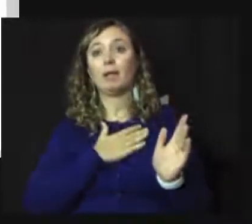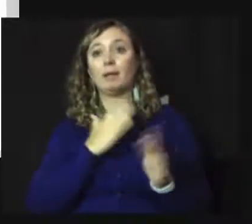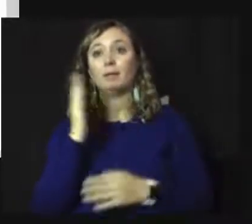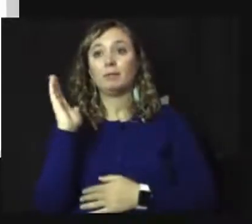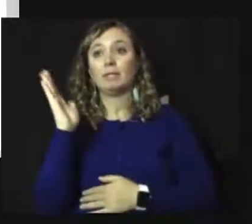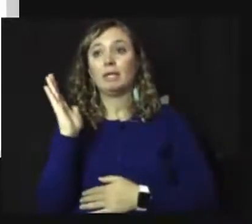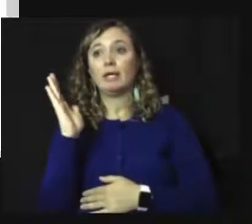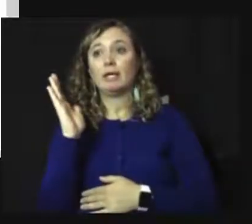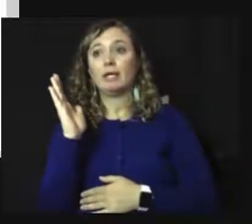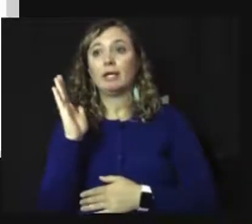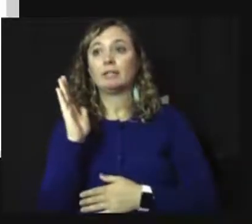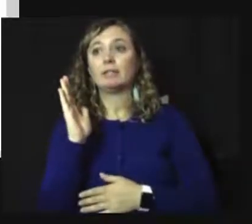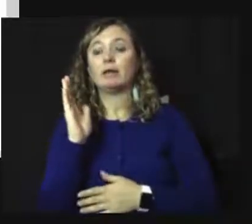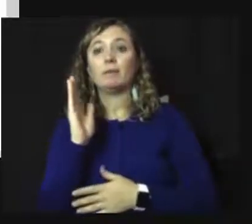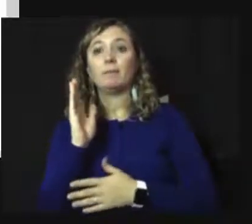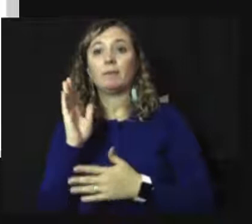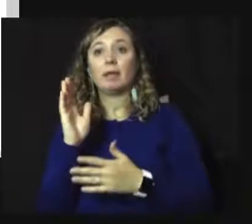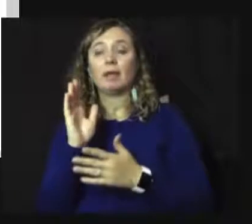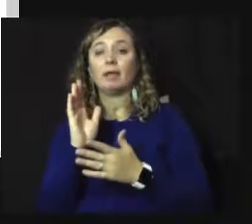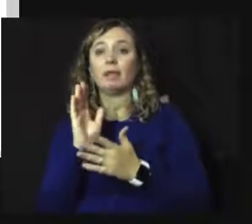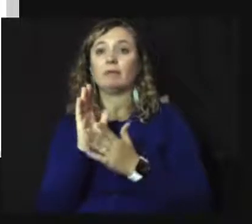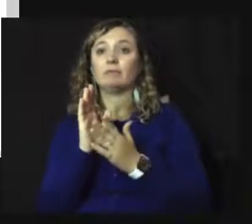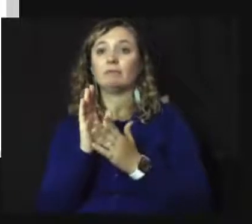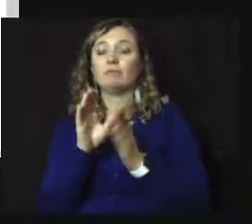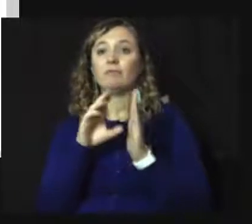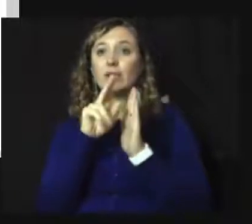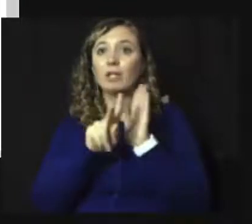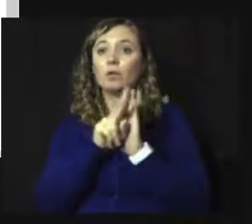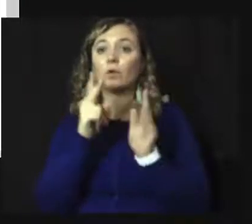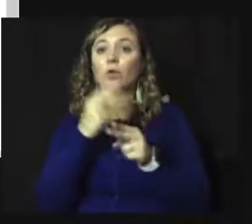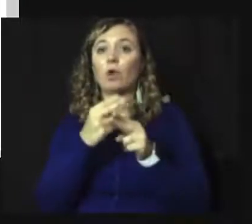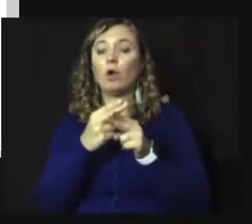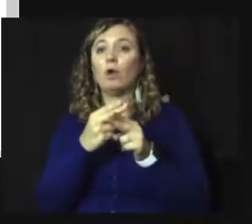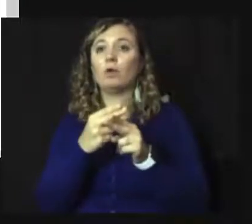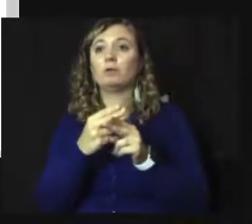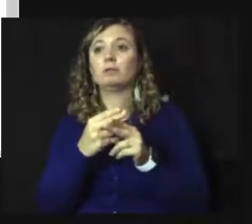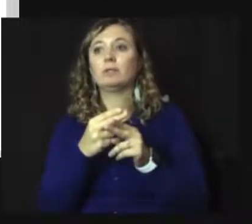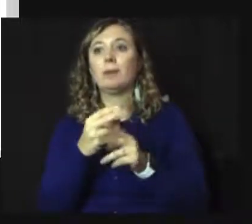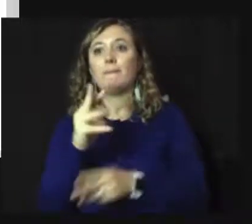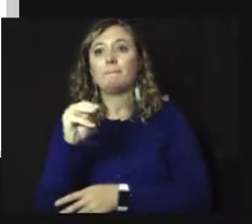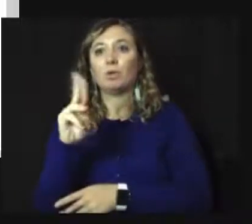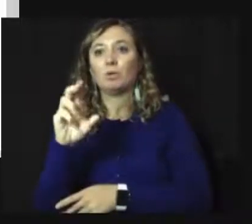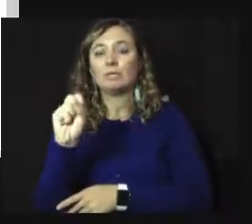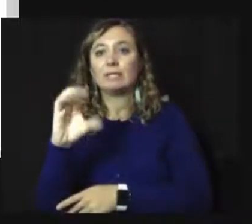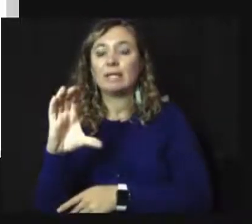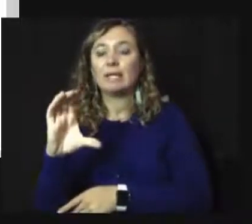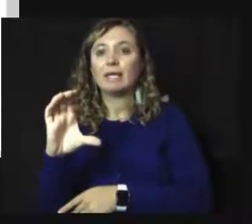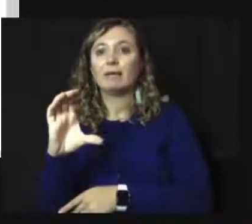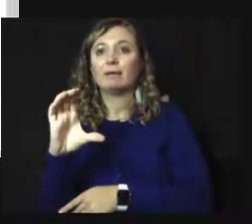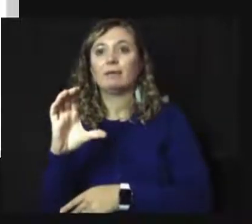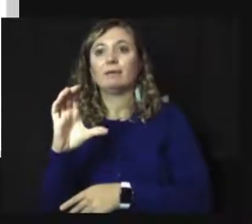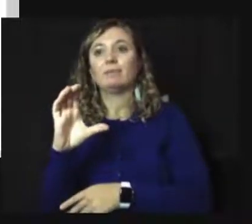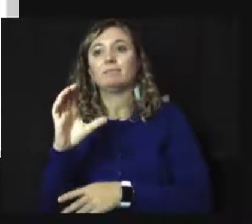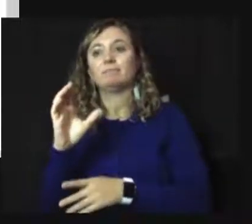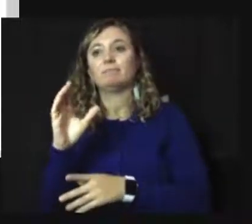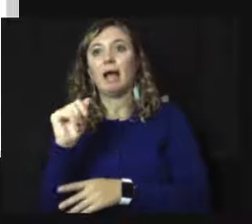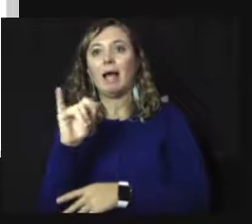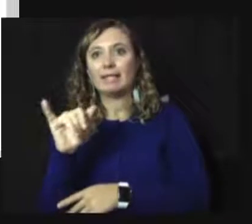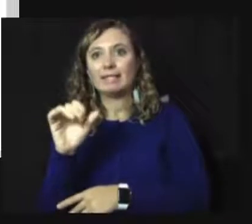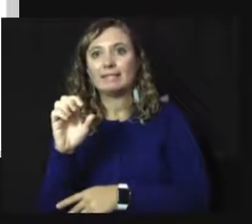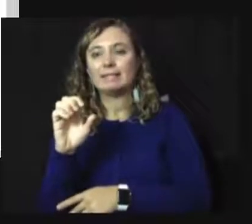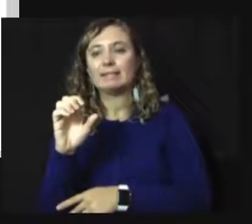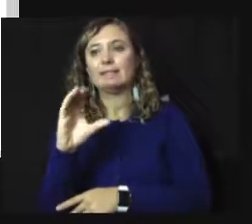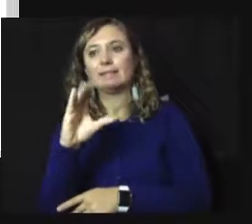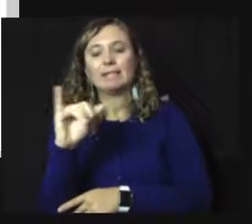by Sia. I don't want to waste airtime talking about that catastrophe, but Google it. This